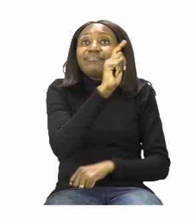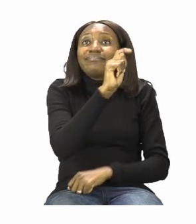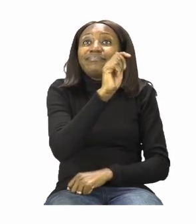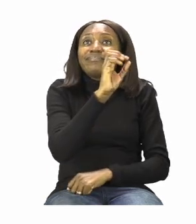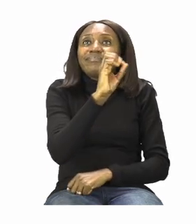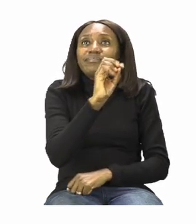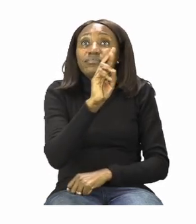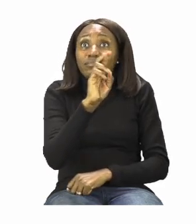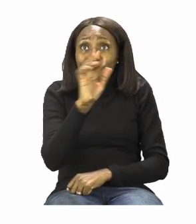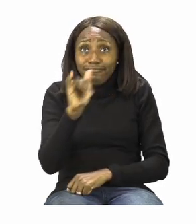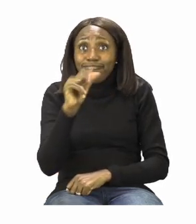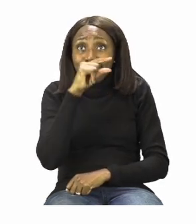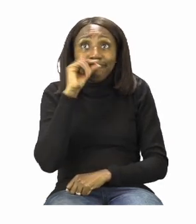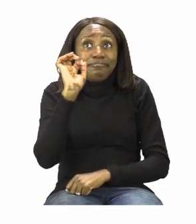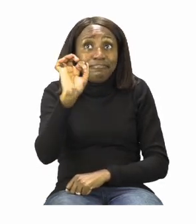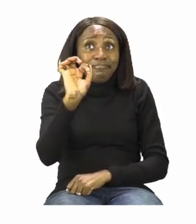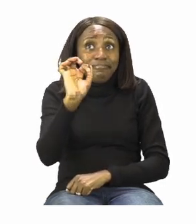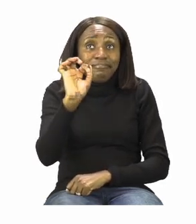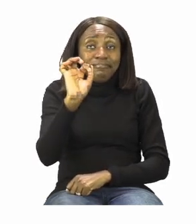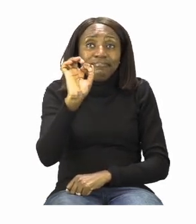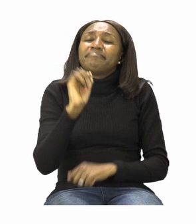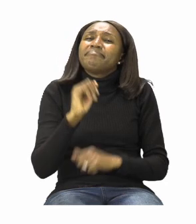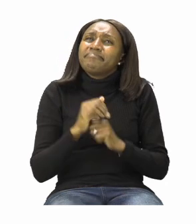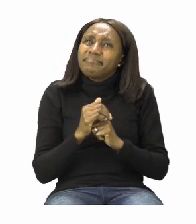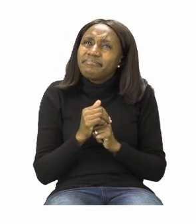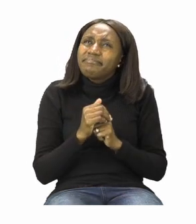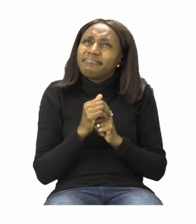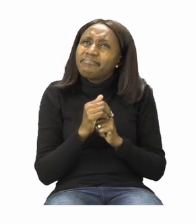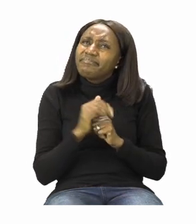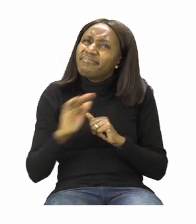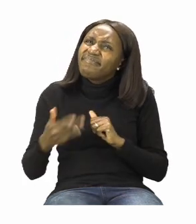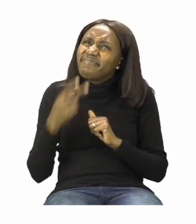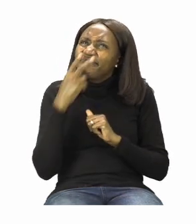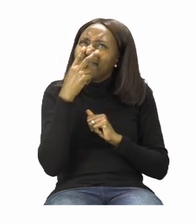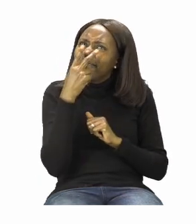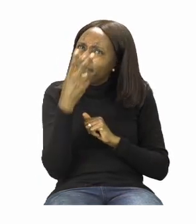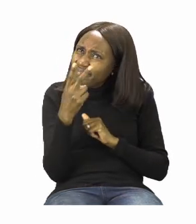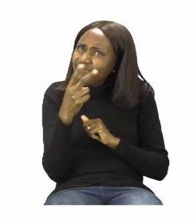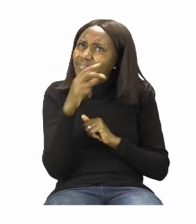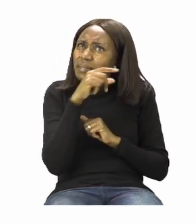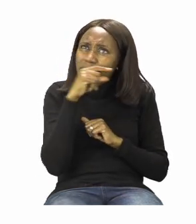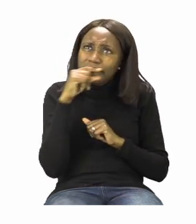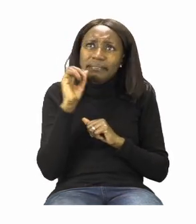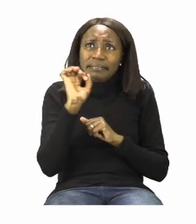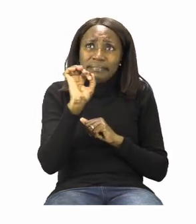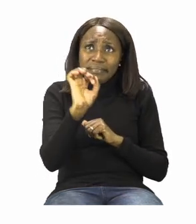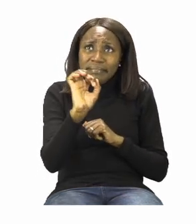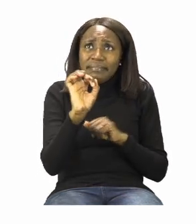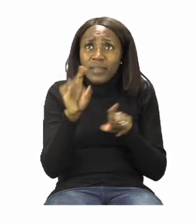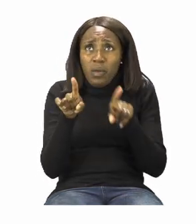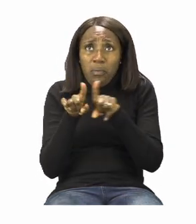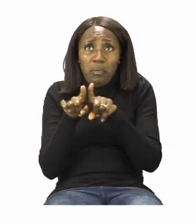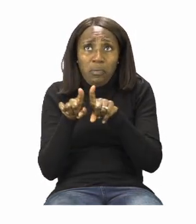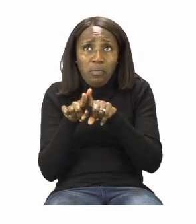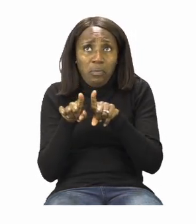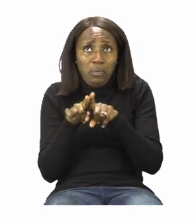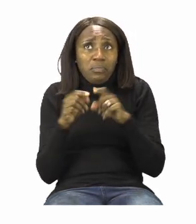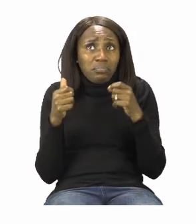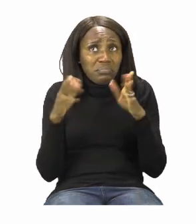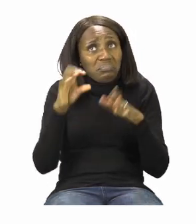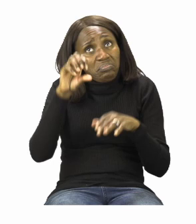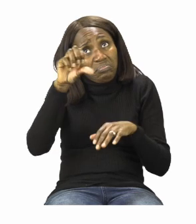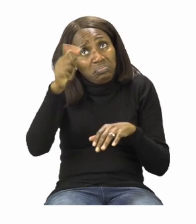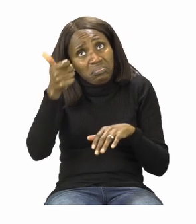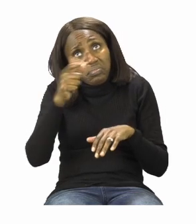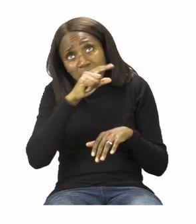Tory. Now we want to find out if Tori's name has the same beginning sound as all of